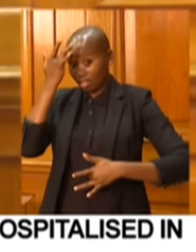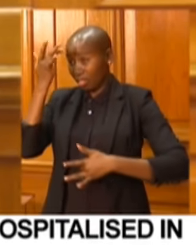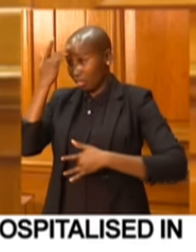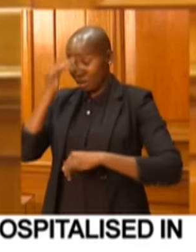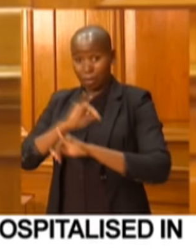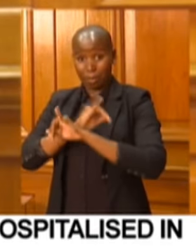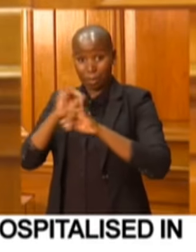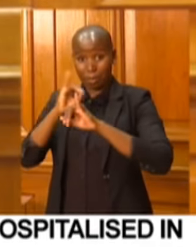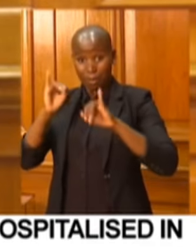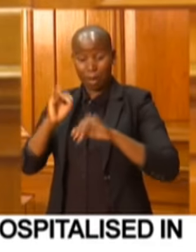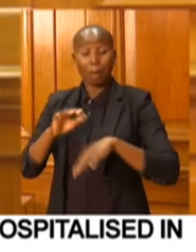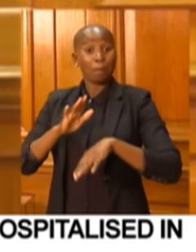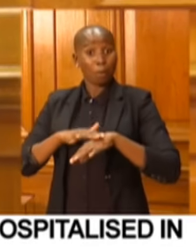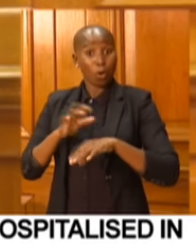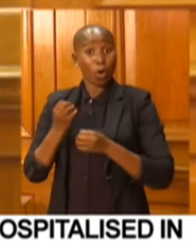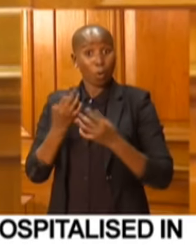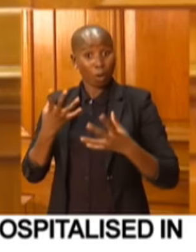are on oxygen.